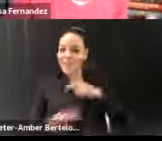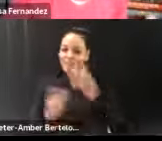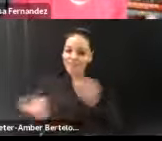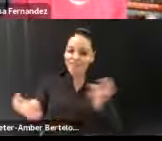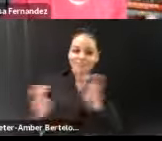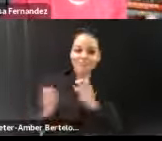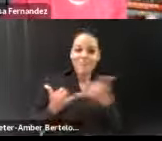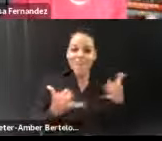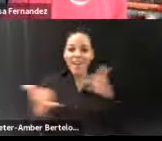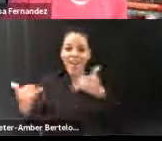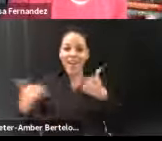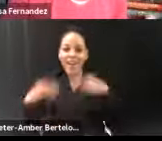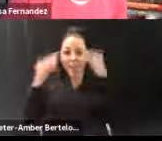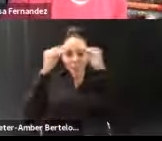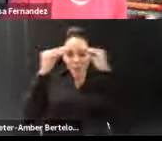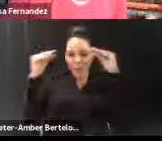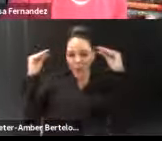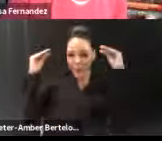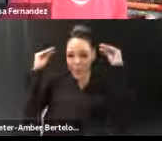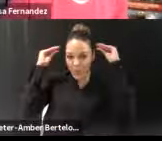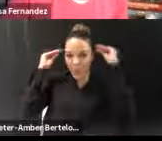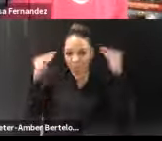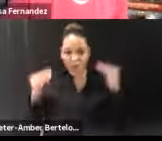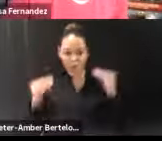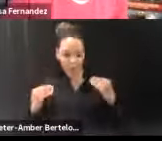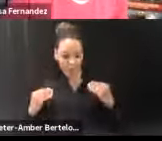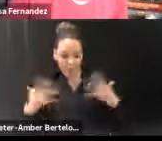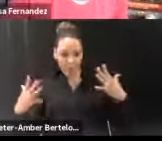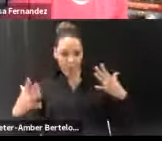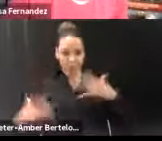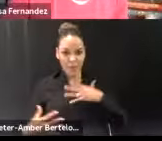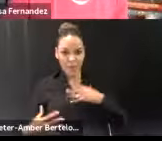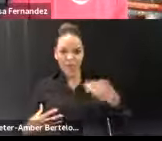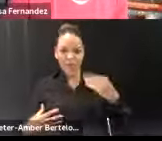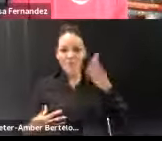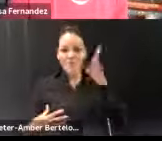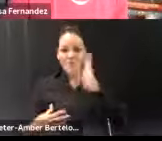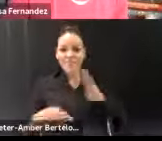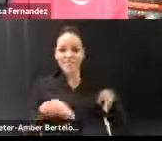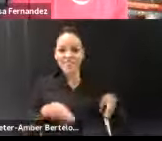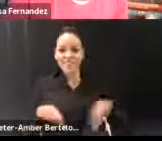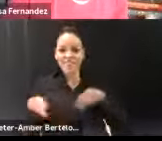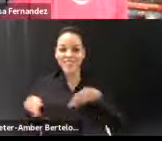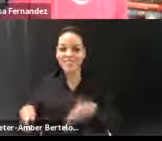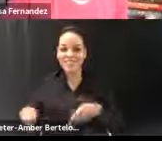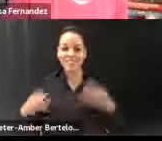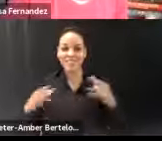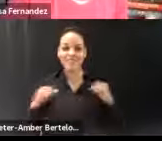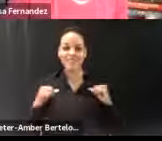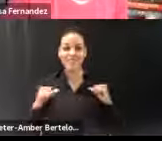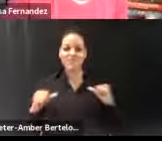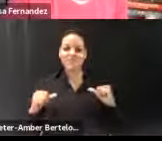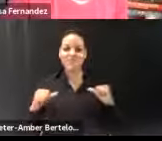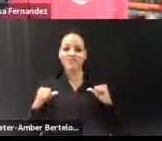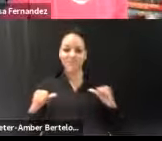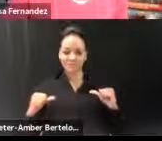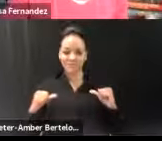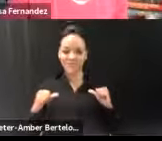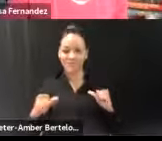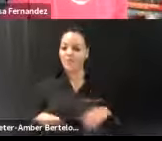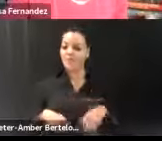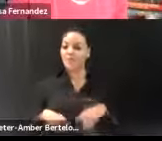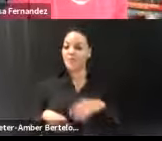wearing brown fedoras, crispy white shirts, and brown pants held up by suspenders. Park of